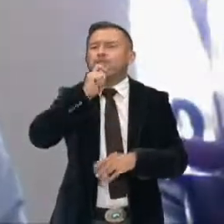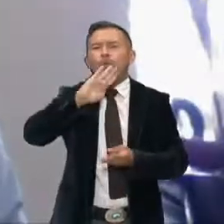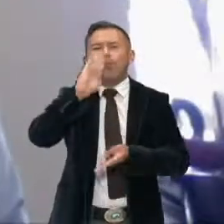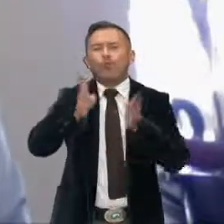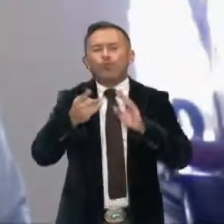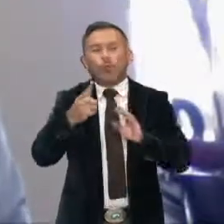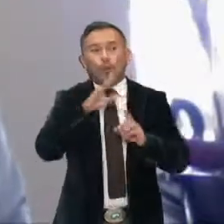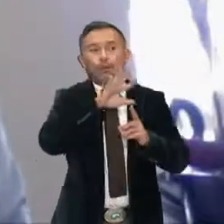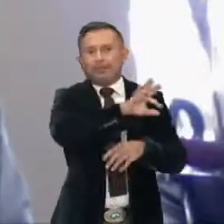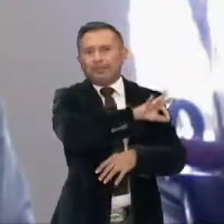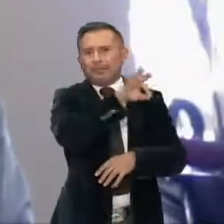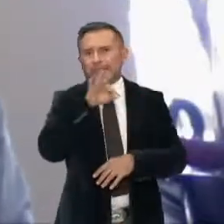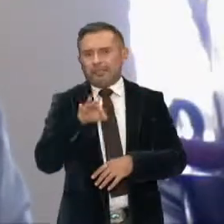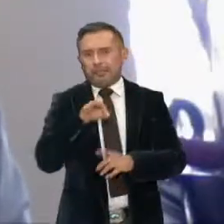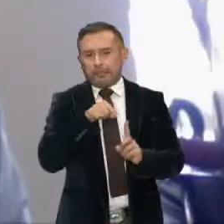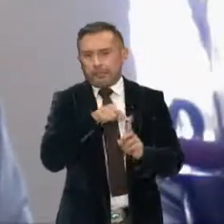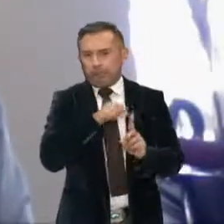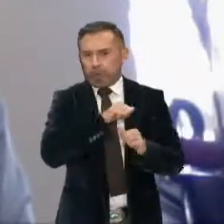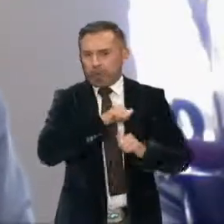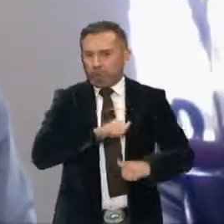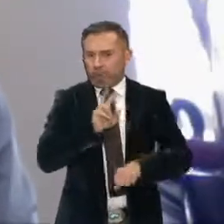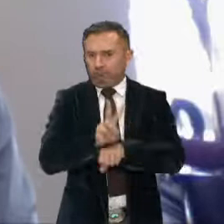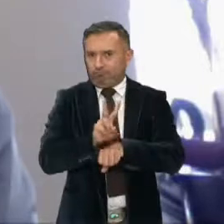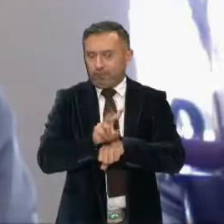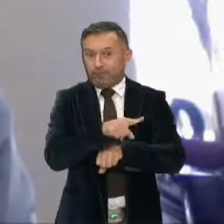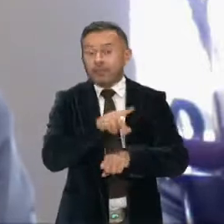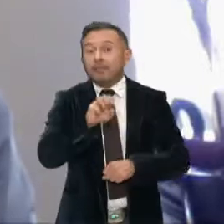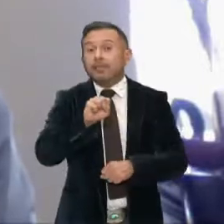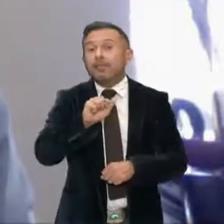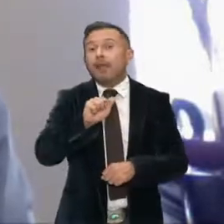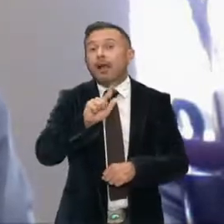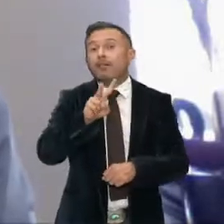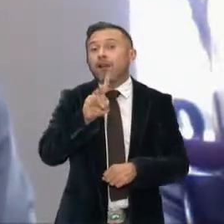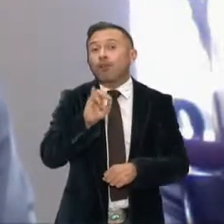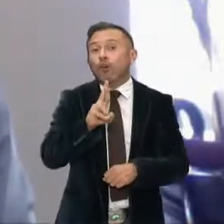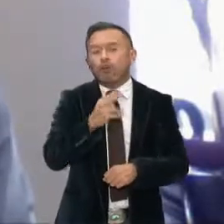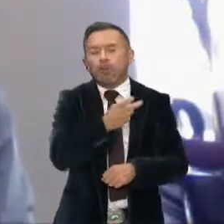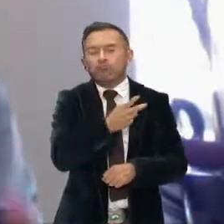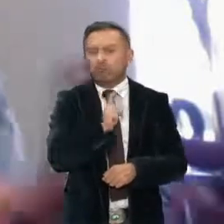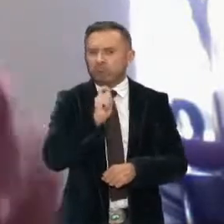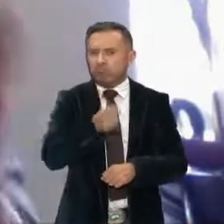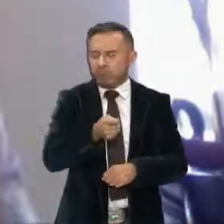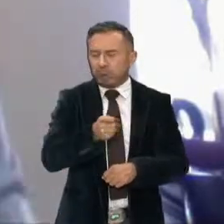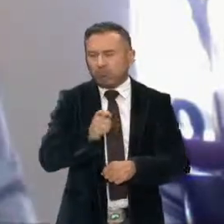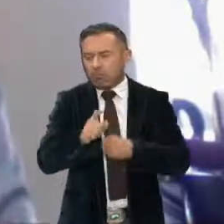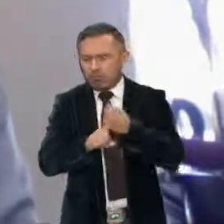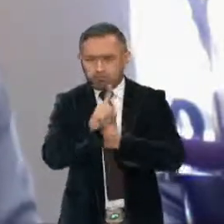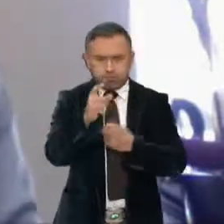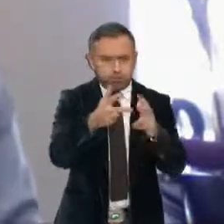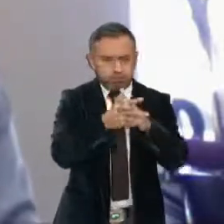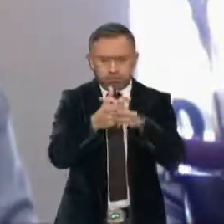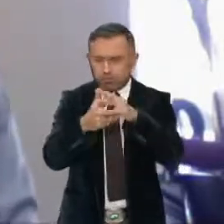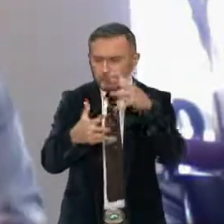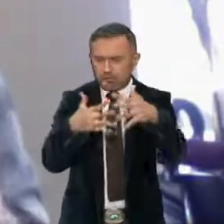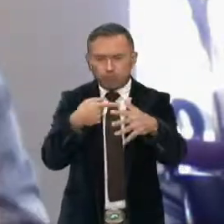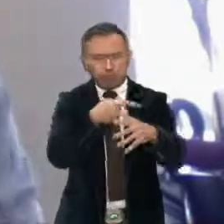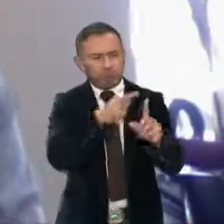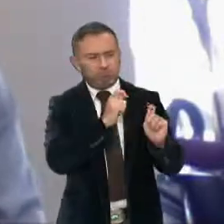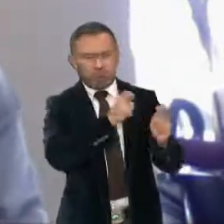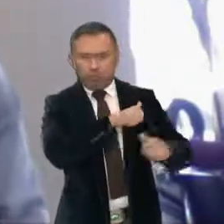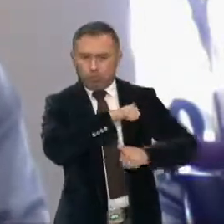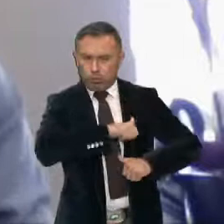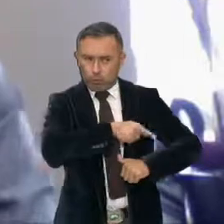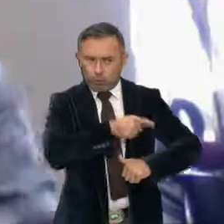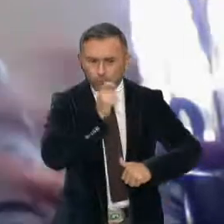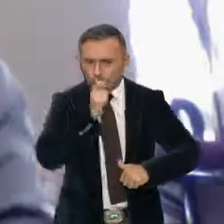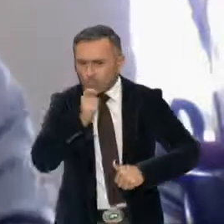one in the world. So Salvador represented that institutionality the country needed. So